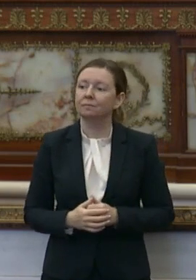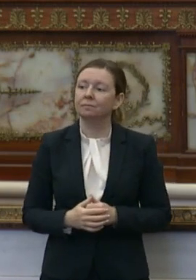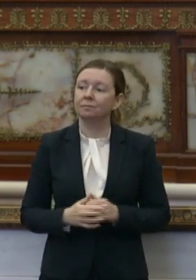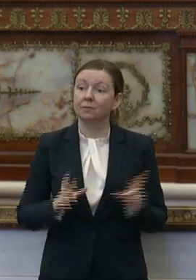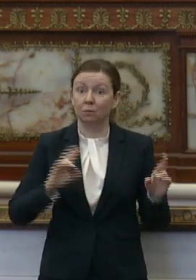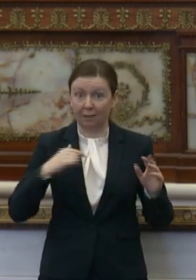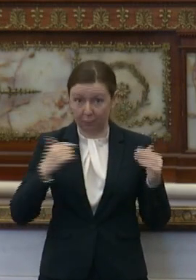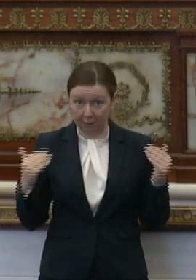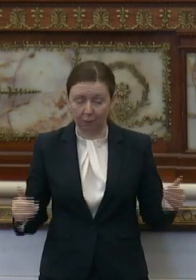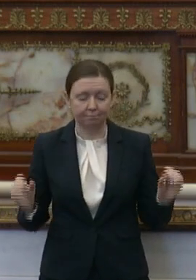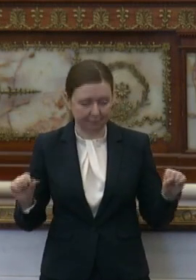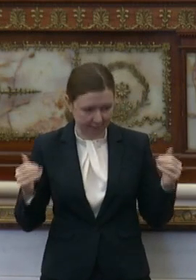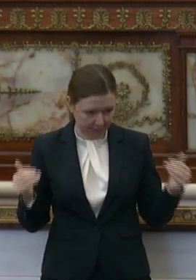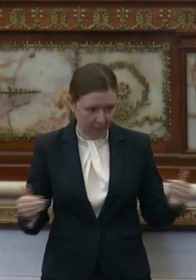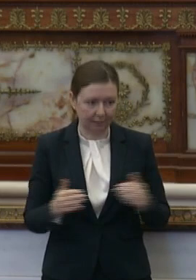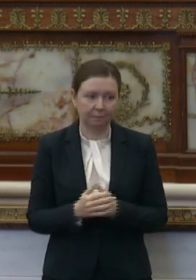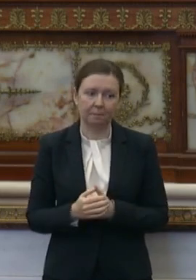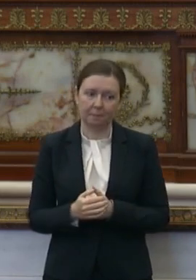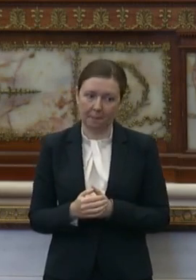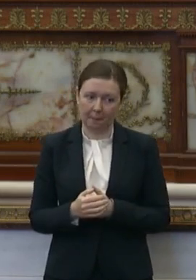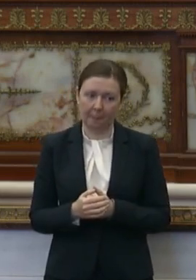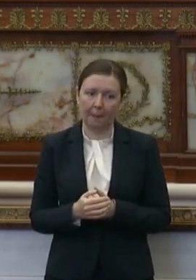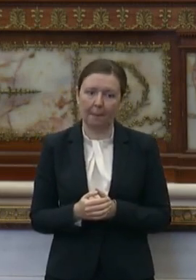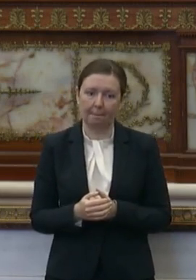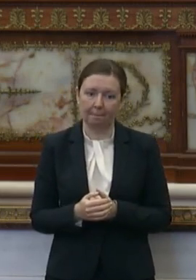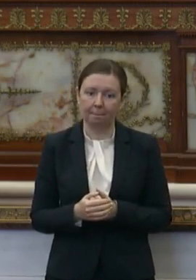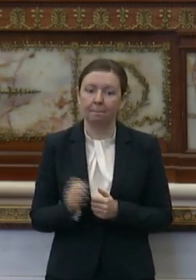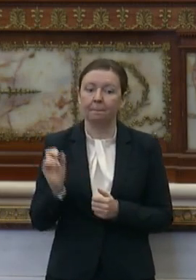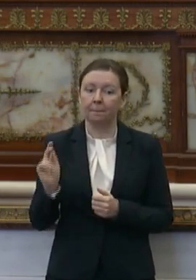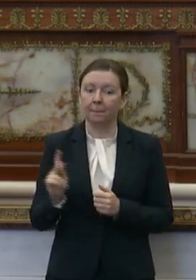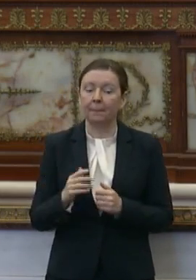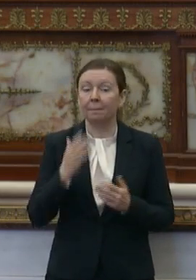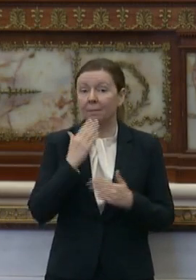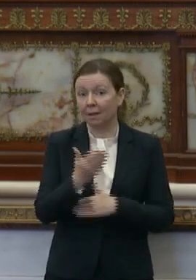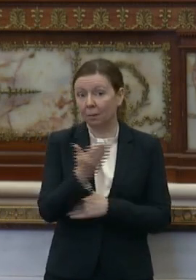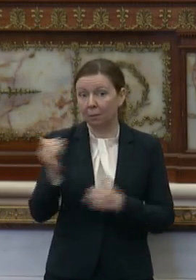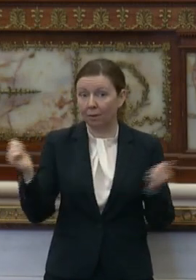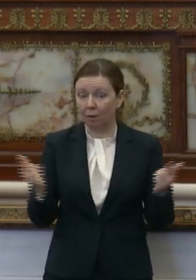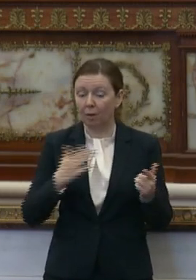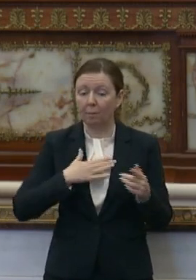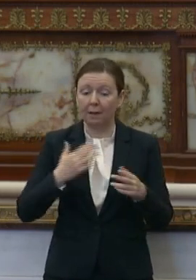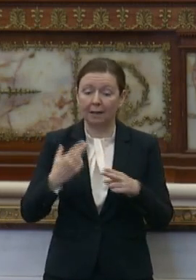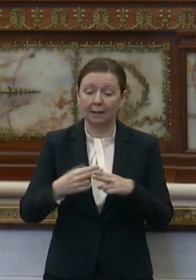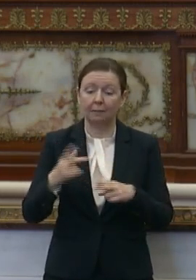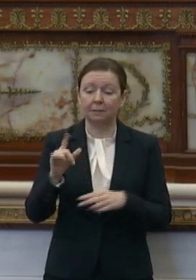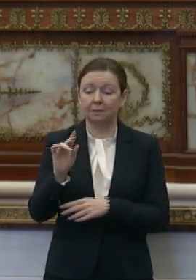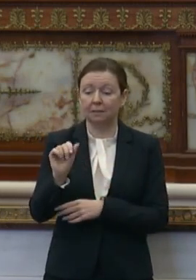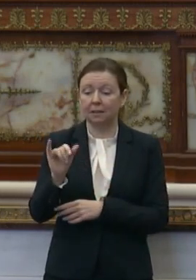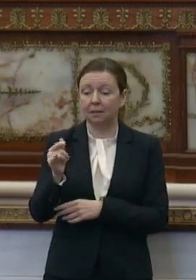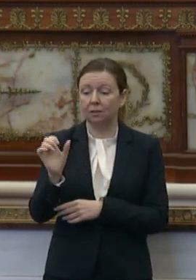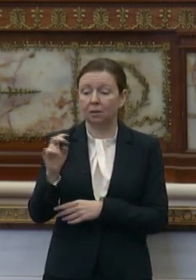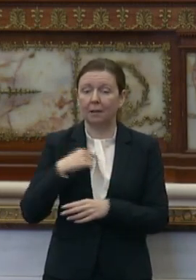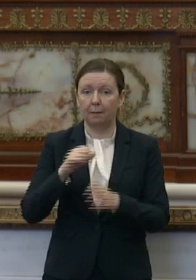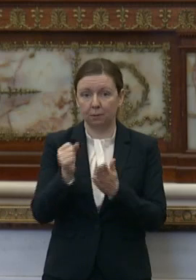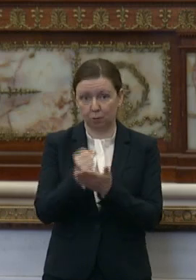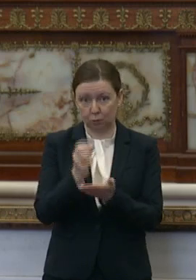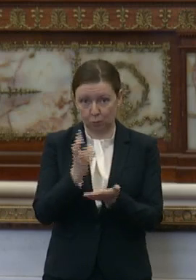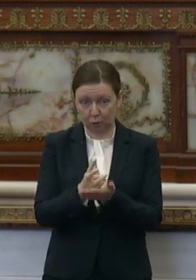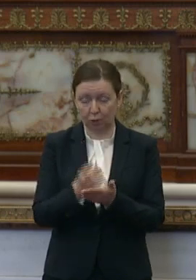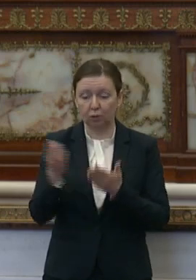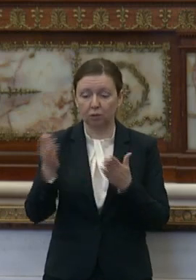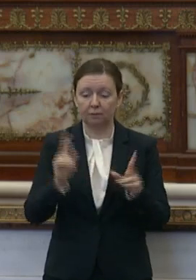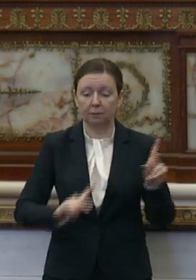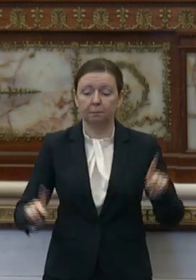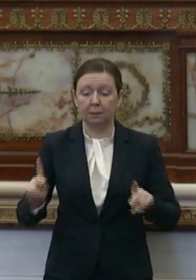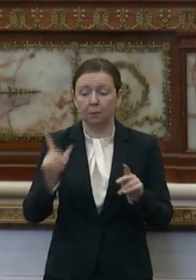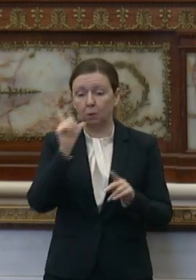ready for me to go? Yes, please. Okay. Good morning, all. My name is Leah Yarmish. I am a social worker serving